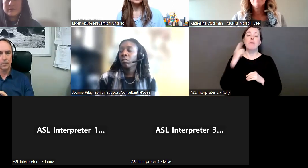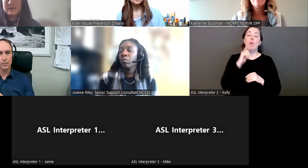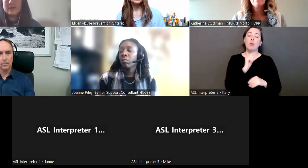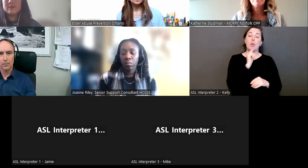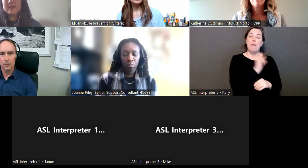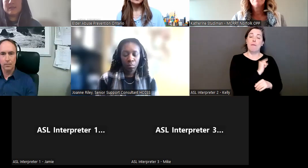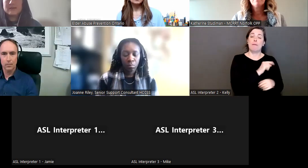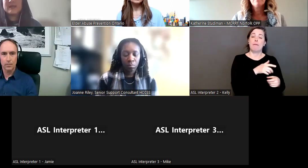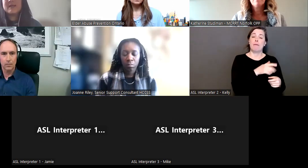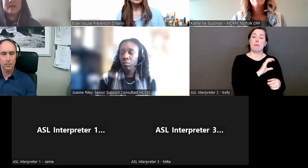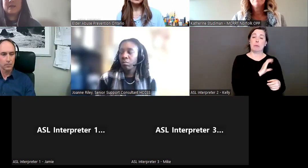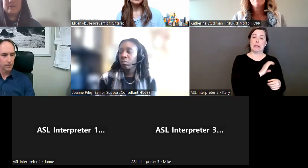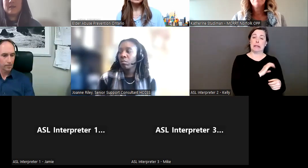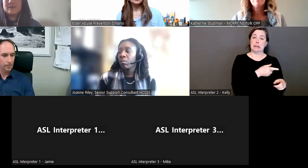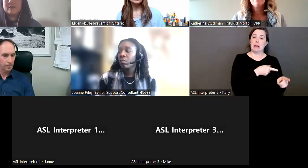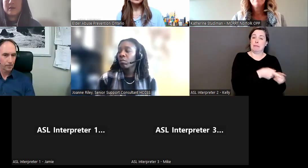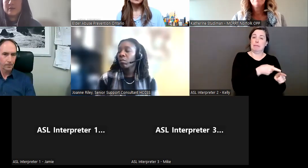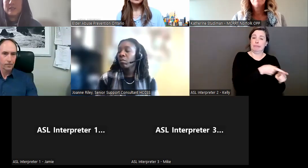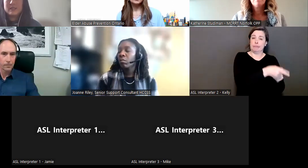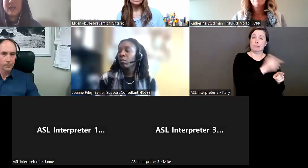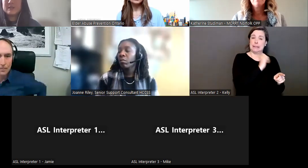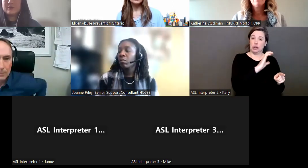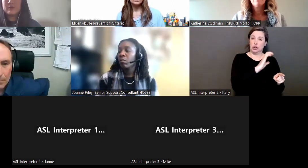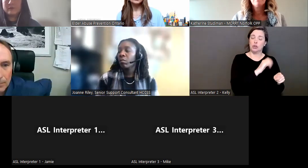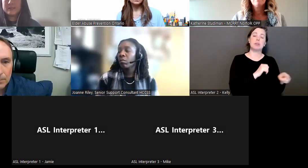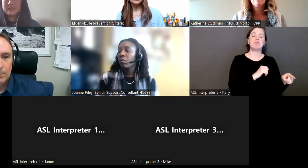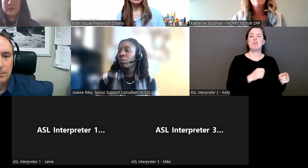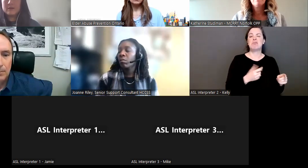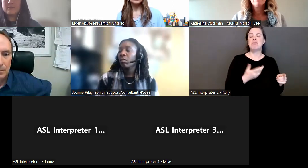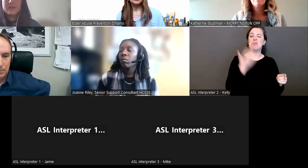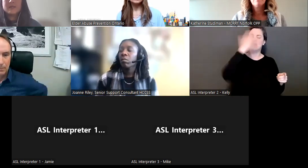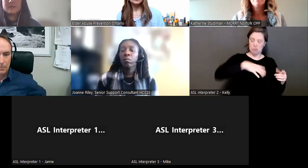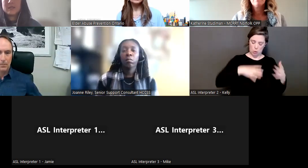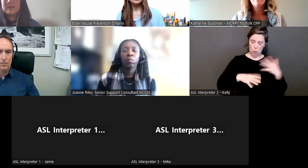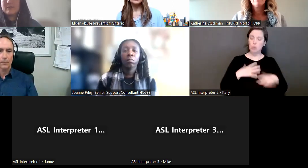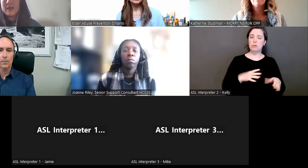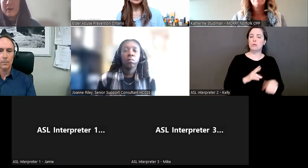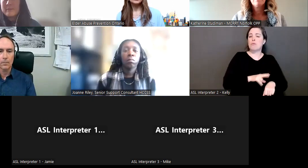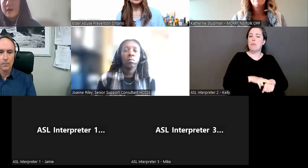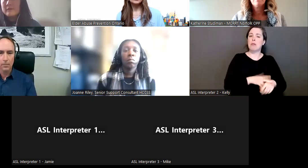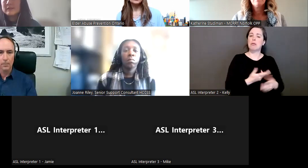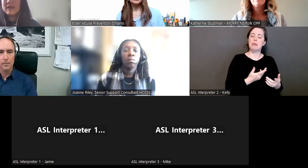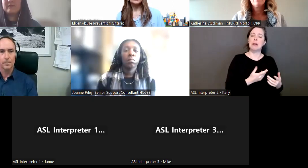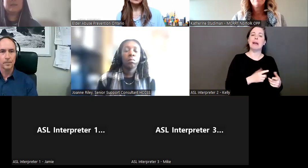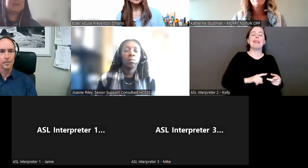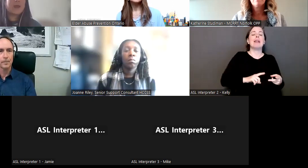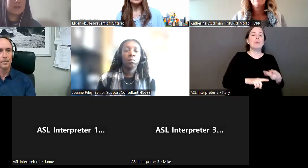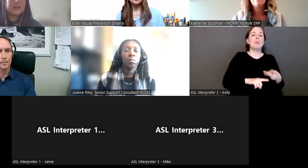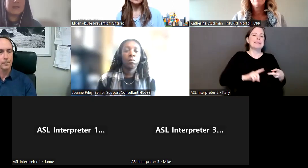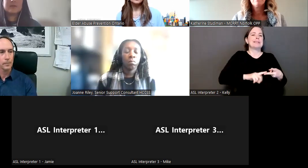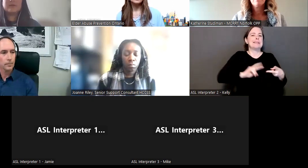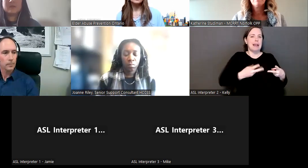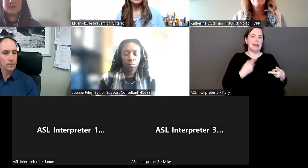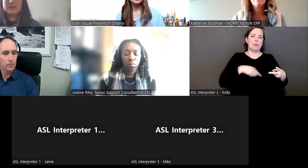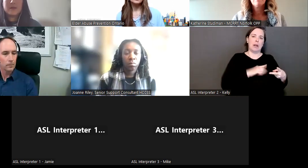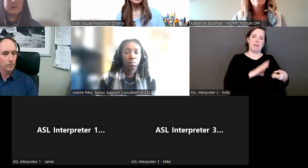plain clothes. They're secondary. Then our clinician can do joint visits with them. Sometimes it may not be helpful to have police back in,